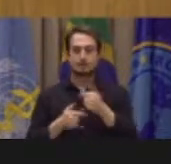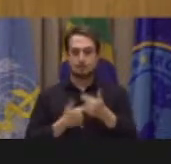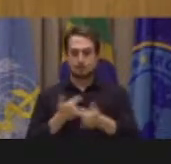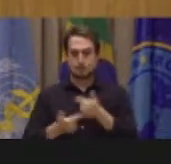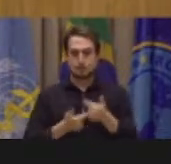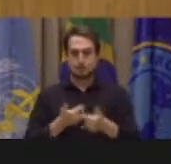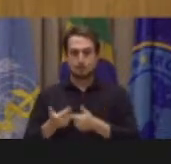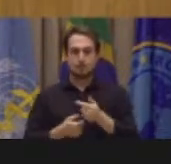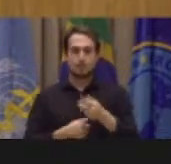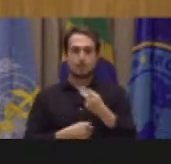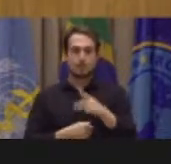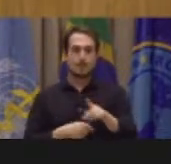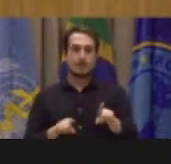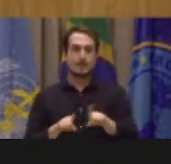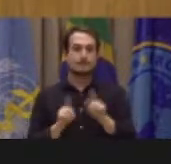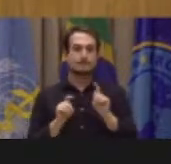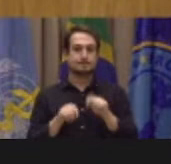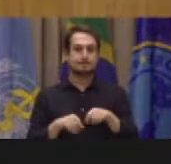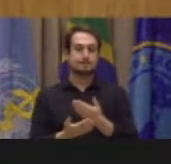managers doing their